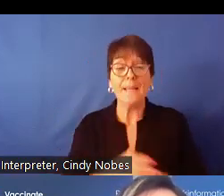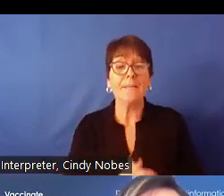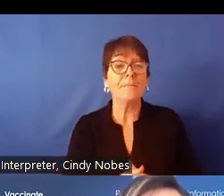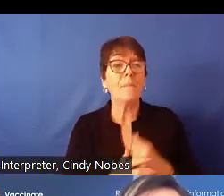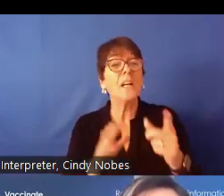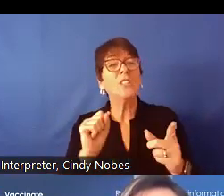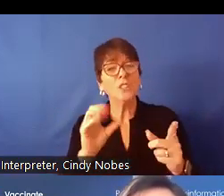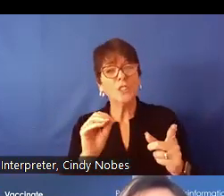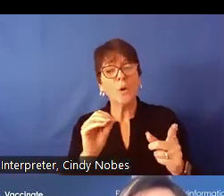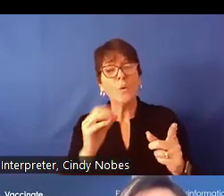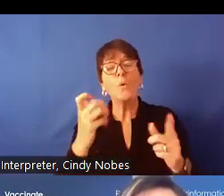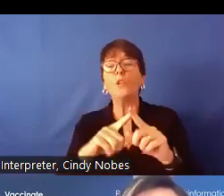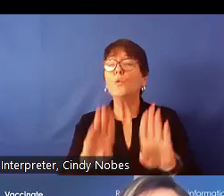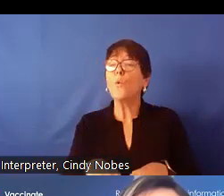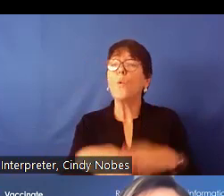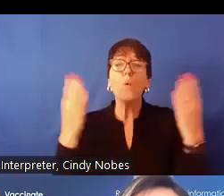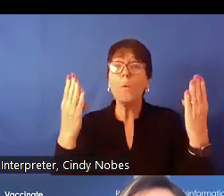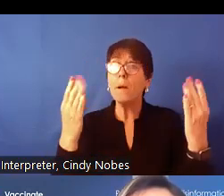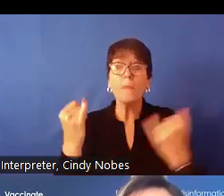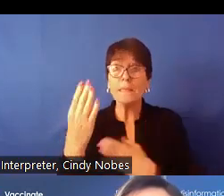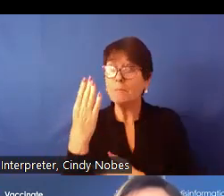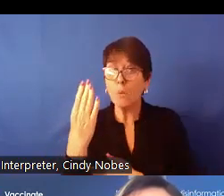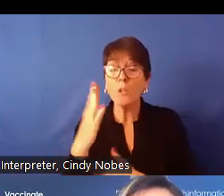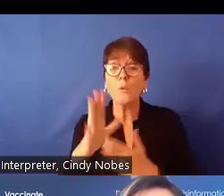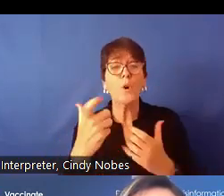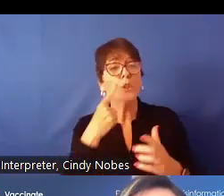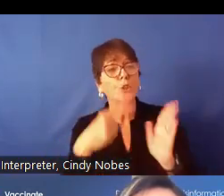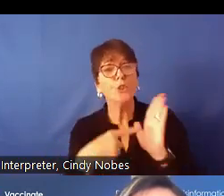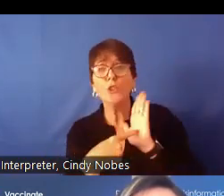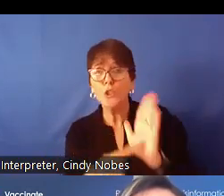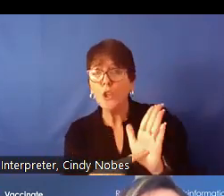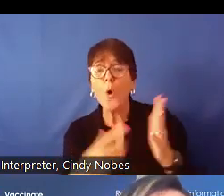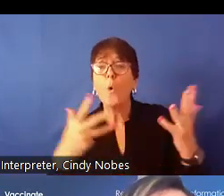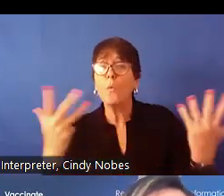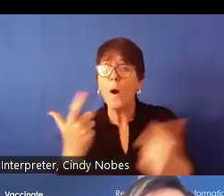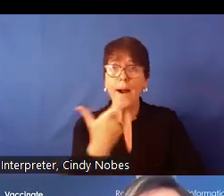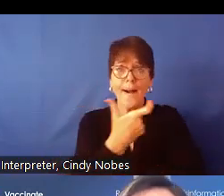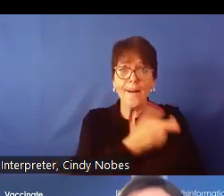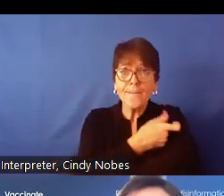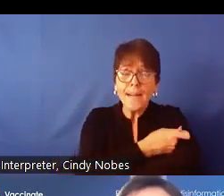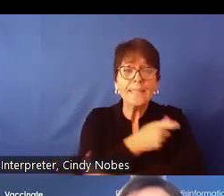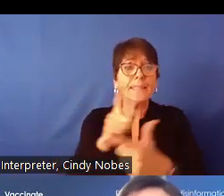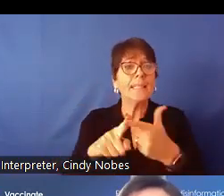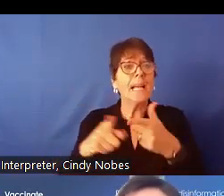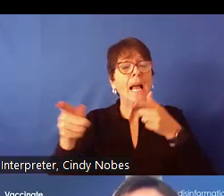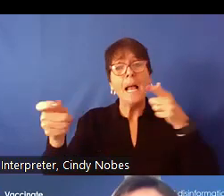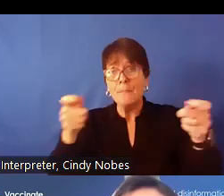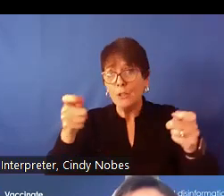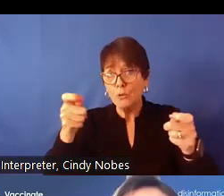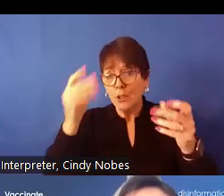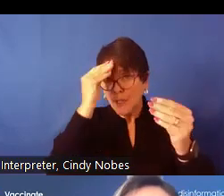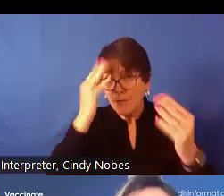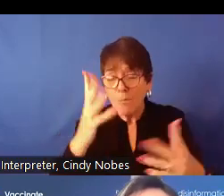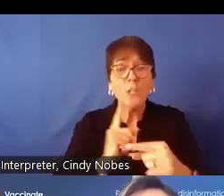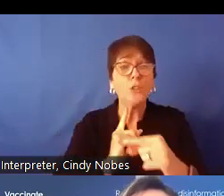So just want to open this morning by sharing a little bit of vaccine administration information, as